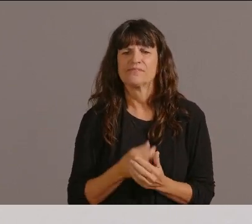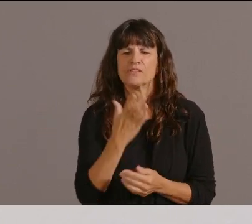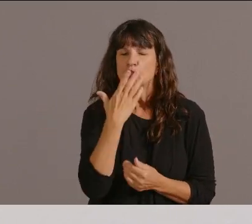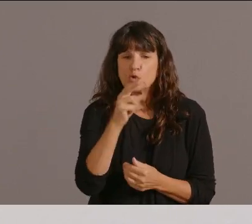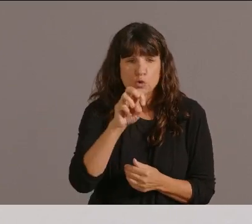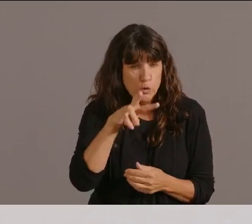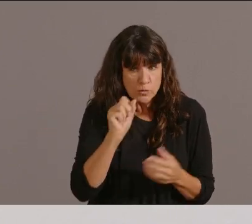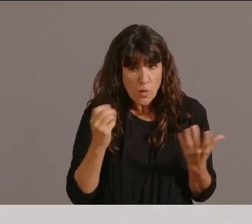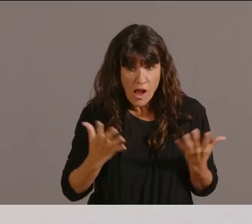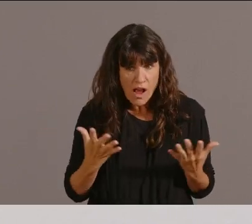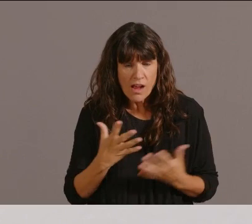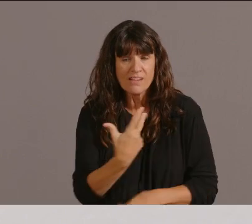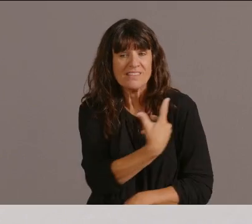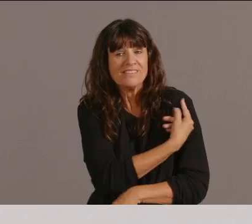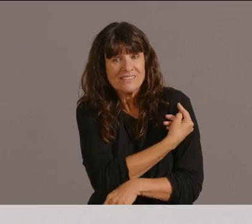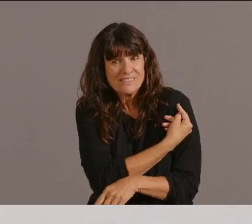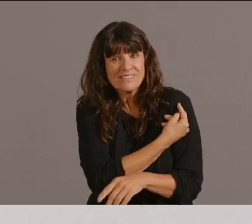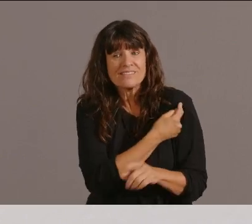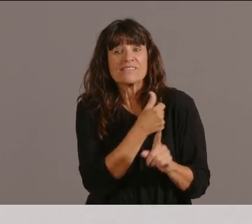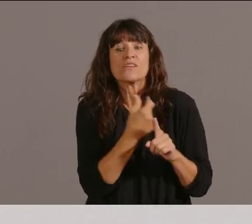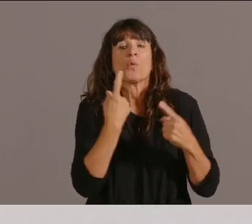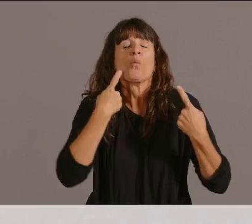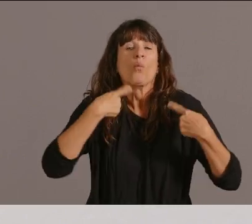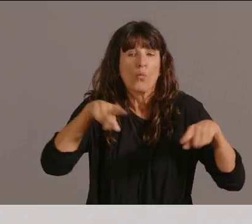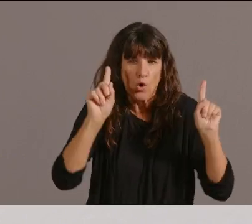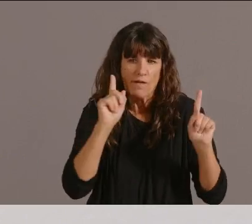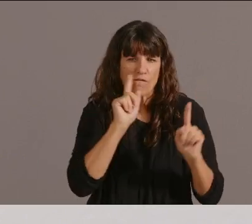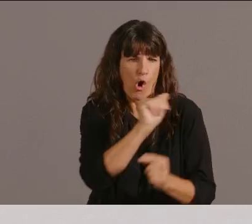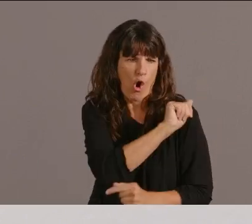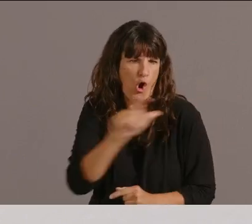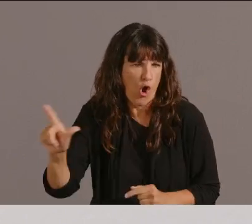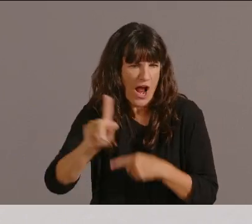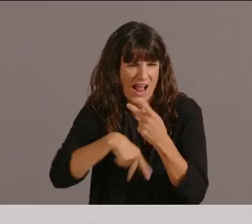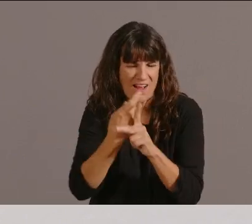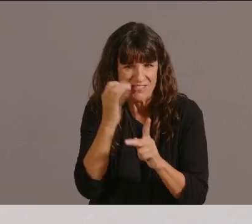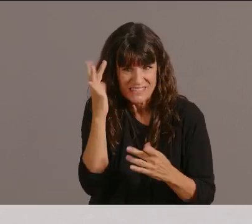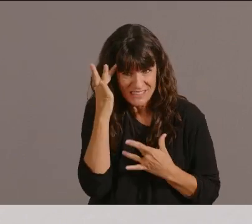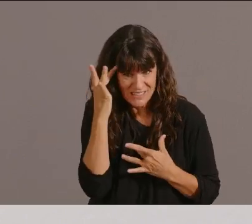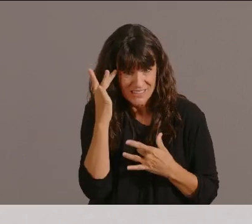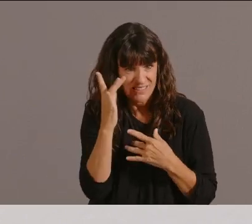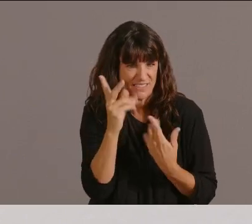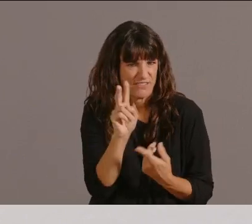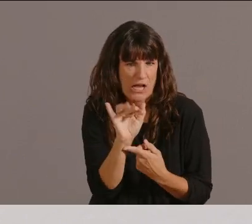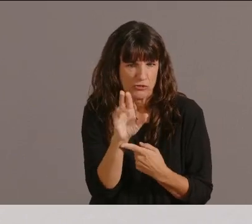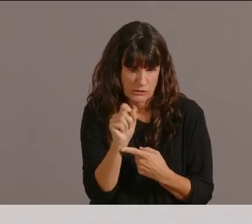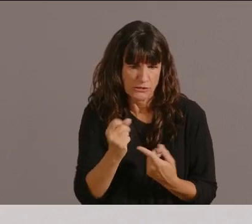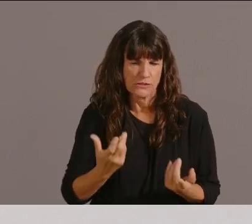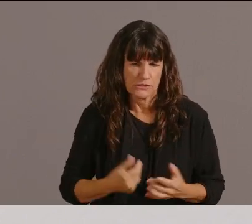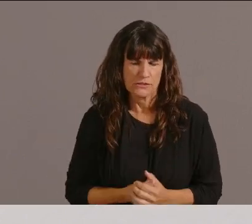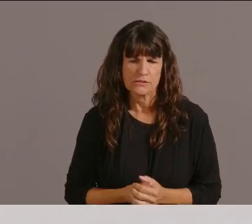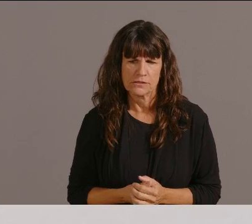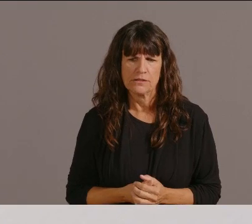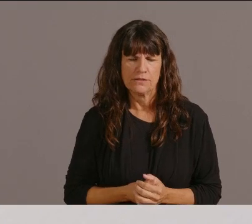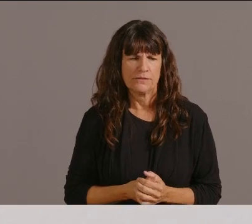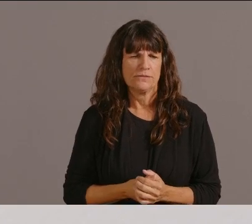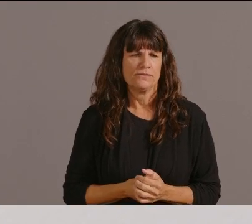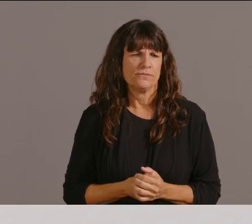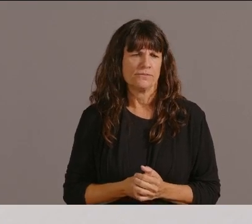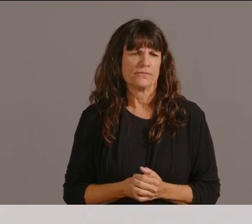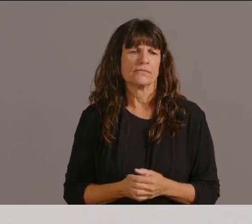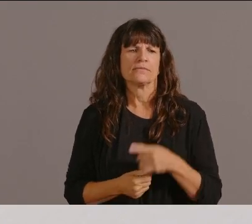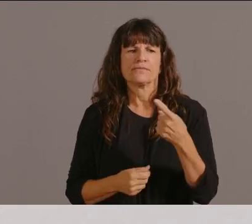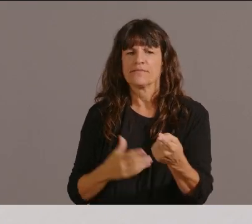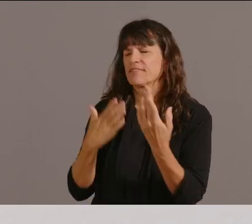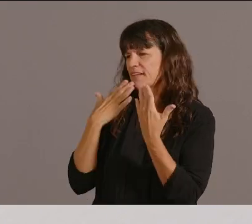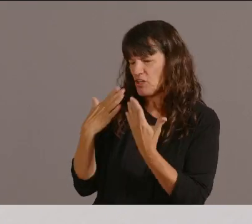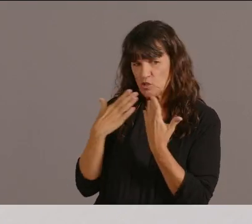of the variants that we've identified. So it's a race to vaccine, people vaccinated. All right, thank you very much for